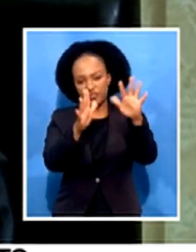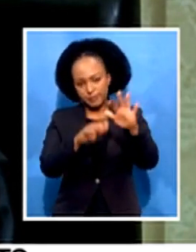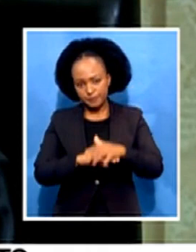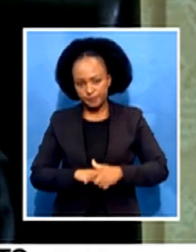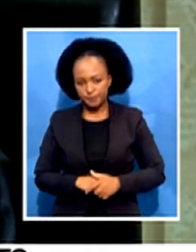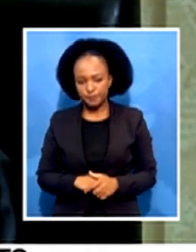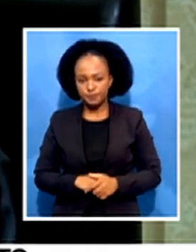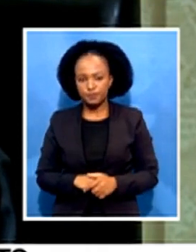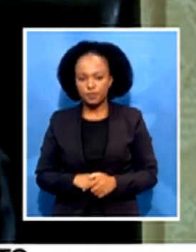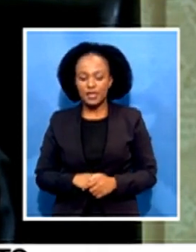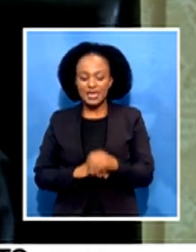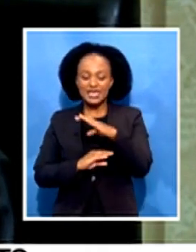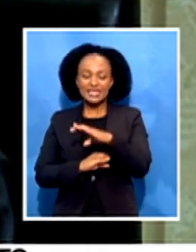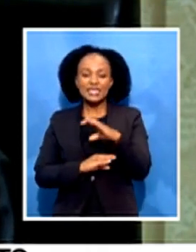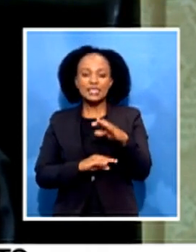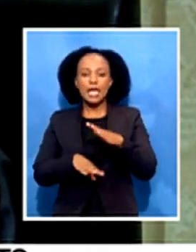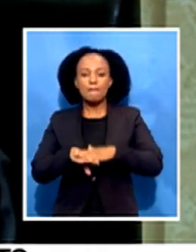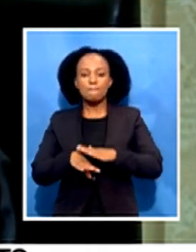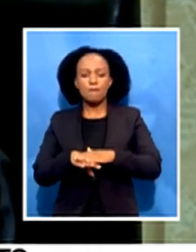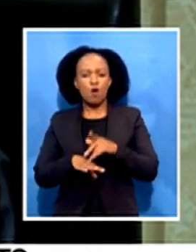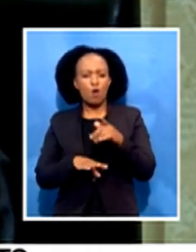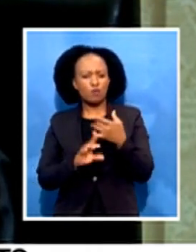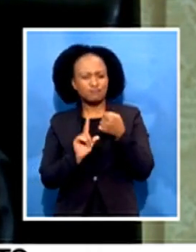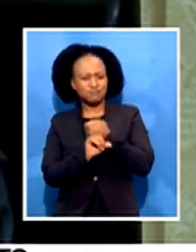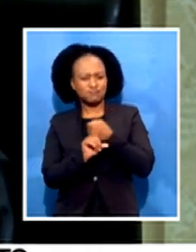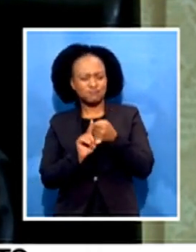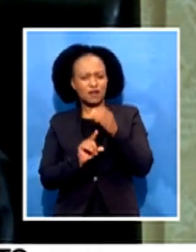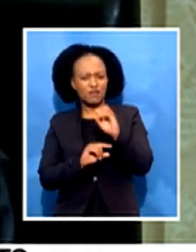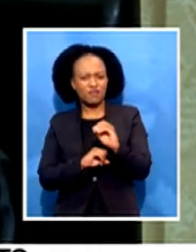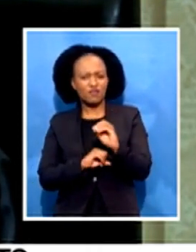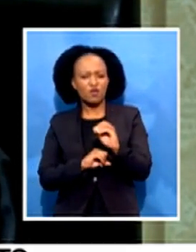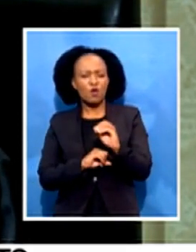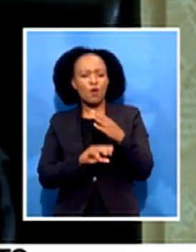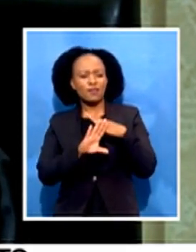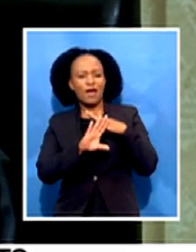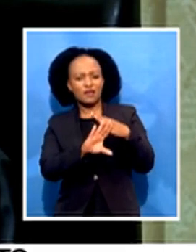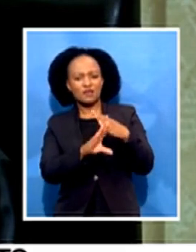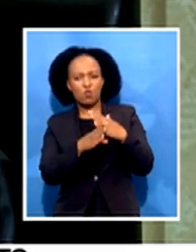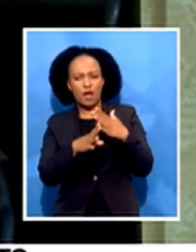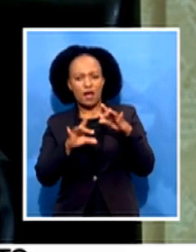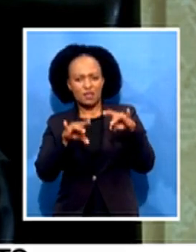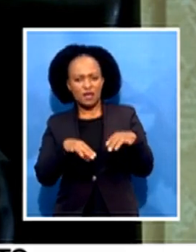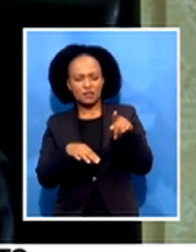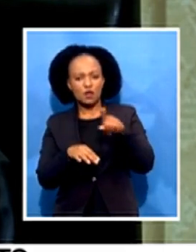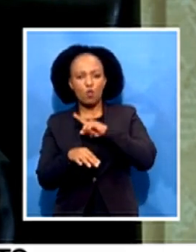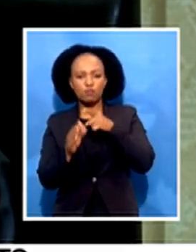BUSA for its anti-worker stance in demanding that government freeze public sector